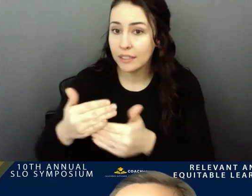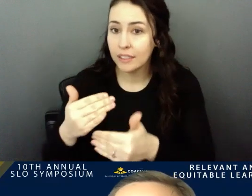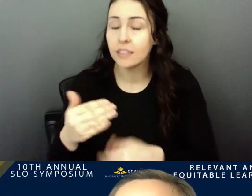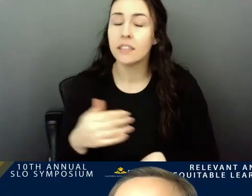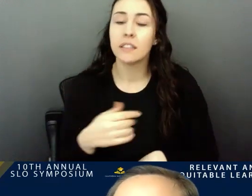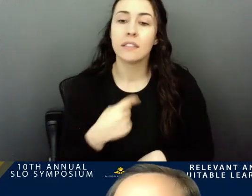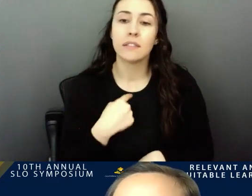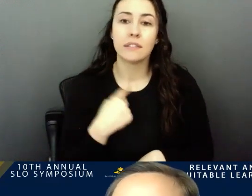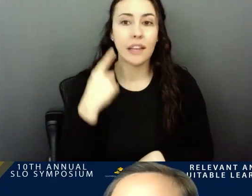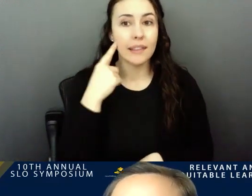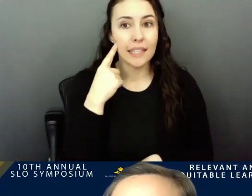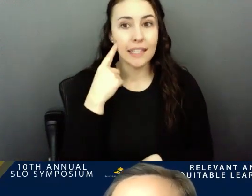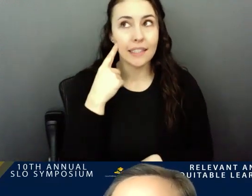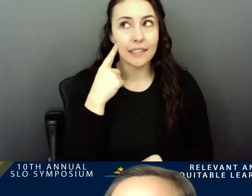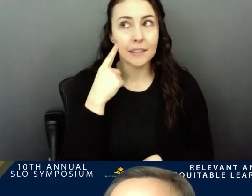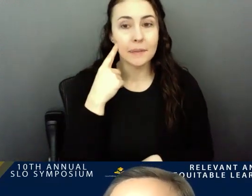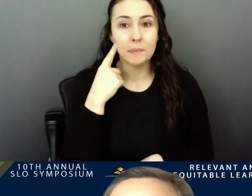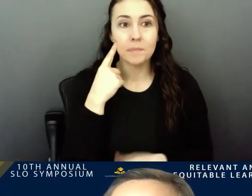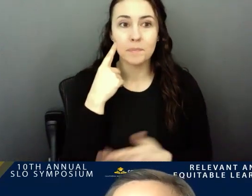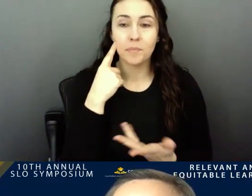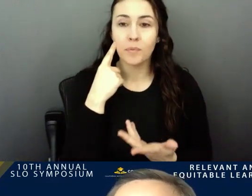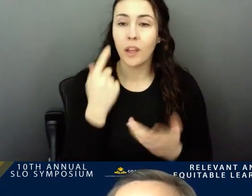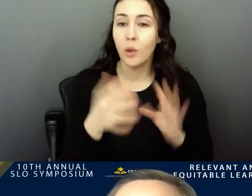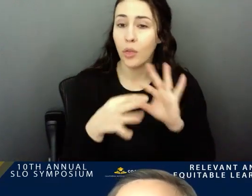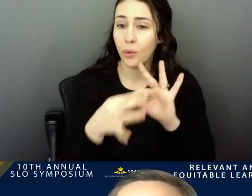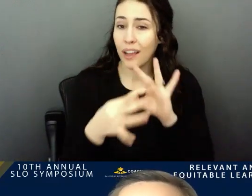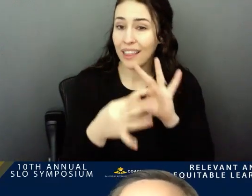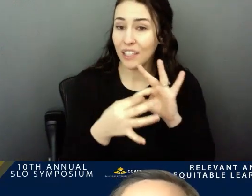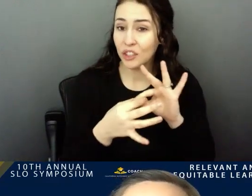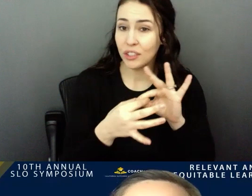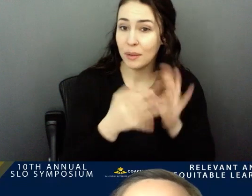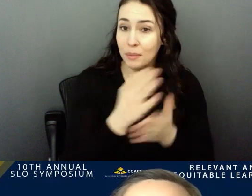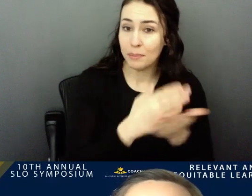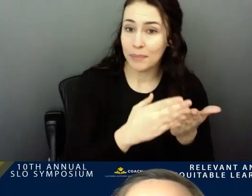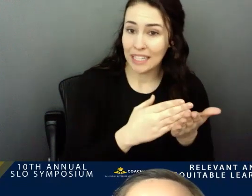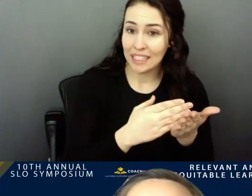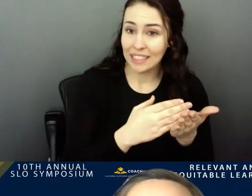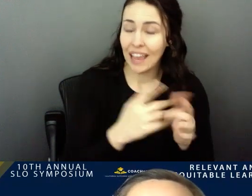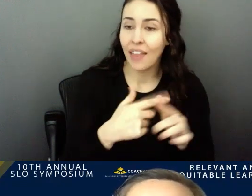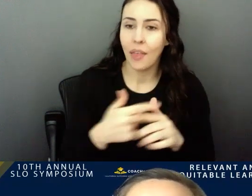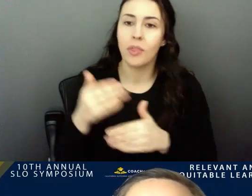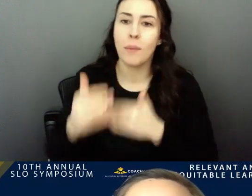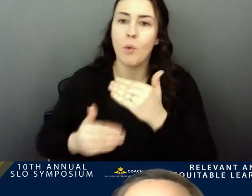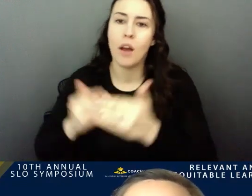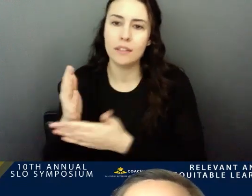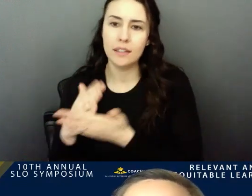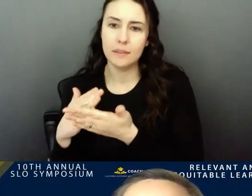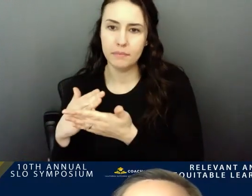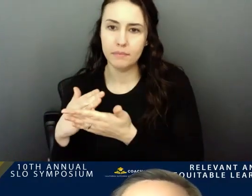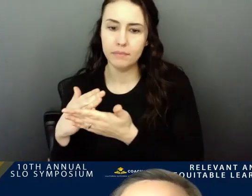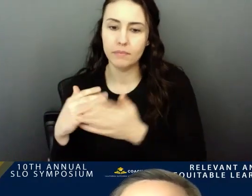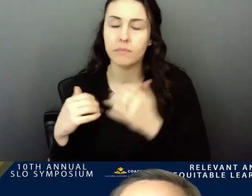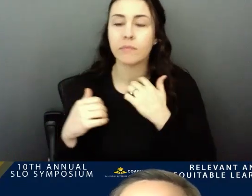I think there's kind of the relationship piece and then the process piece, right? I think a big part of